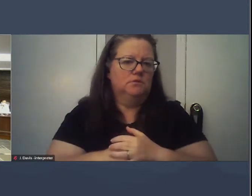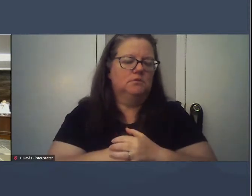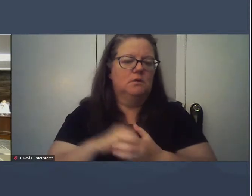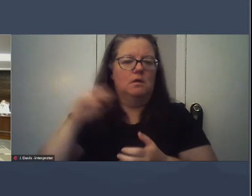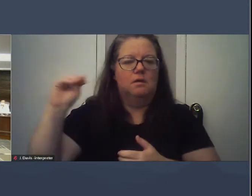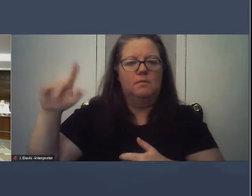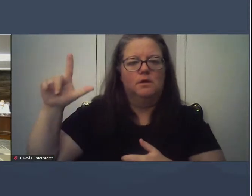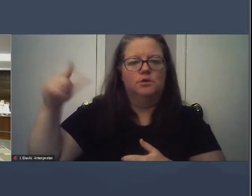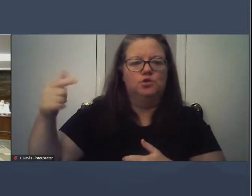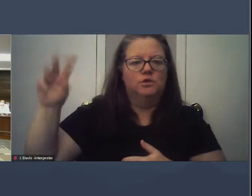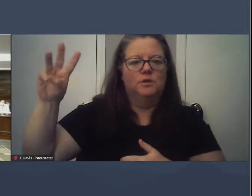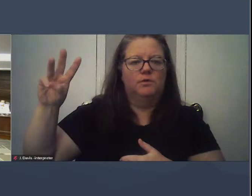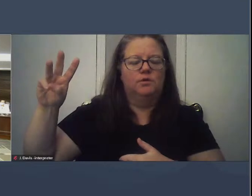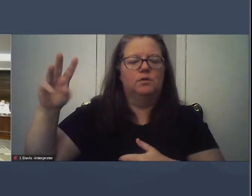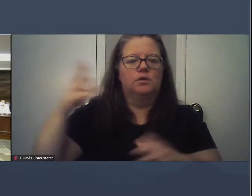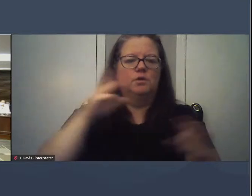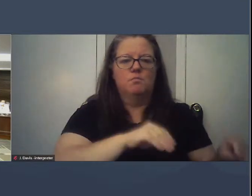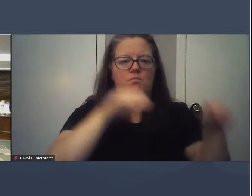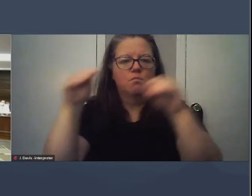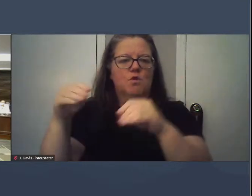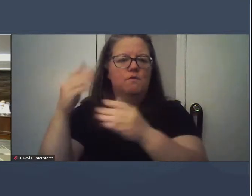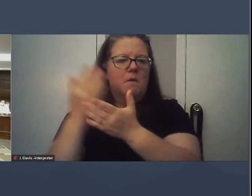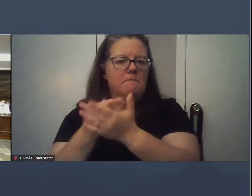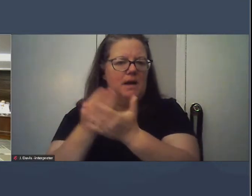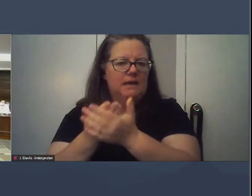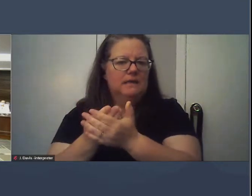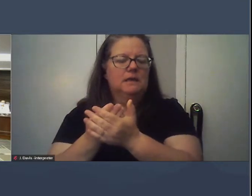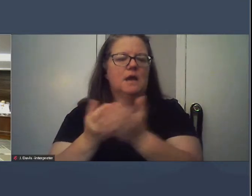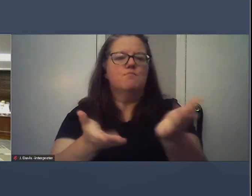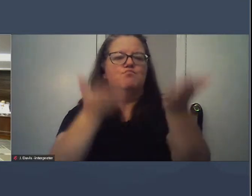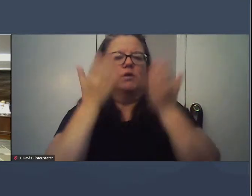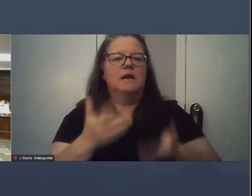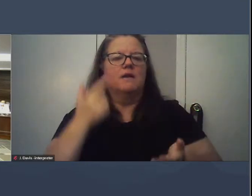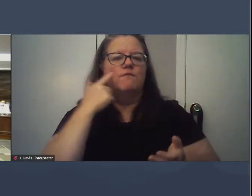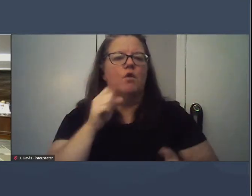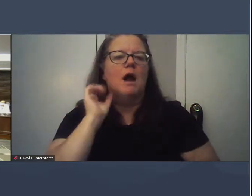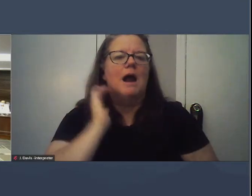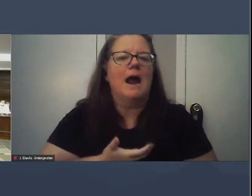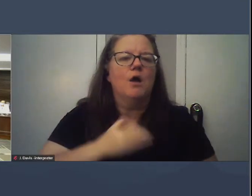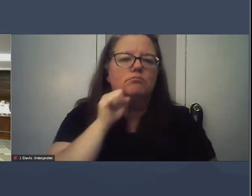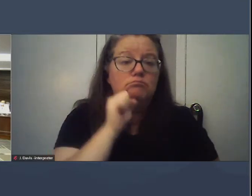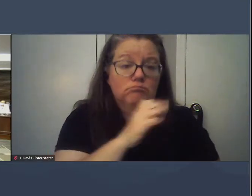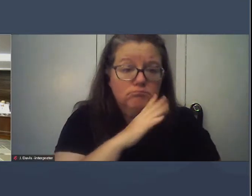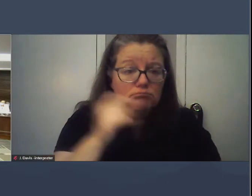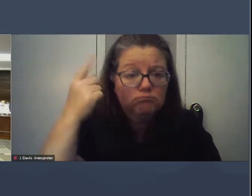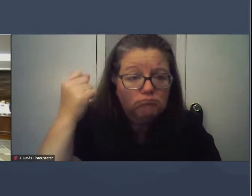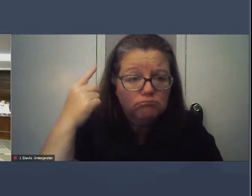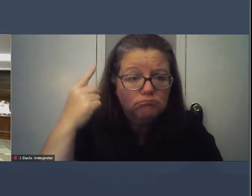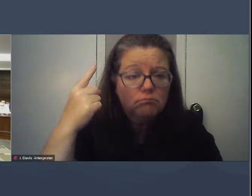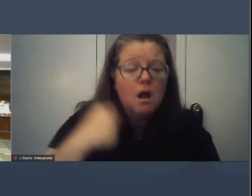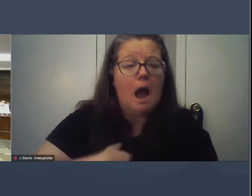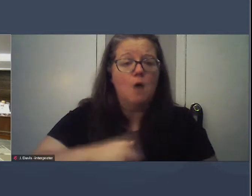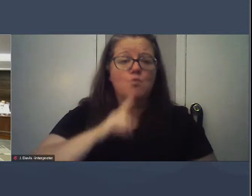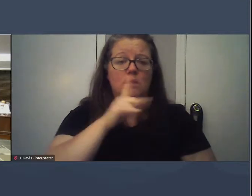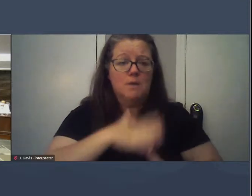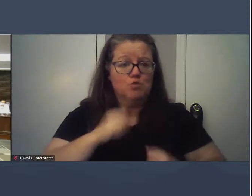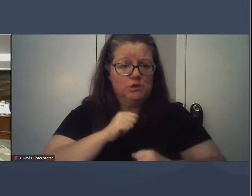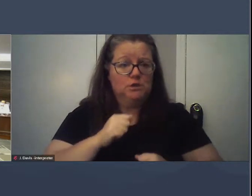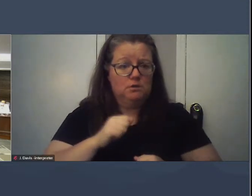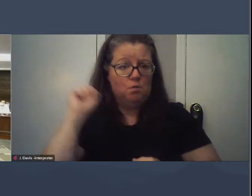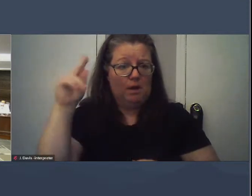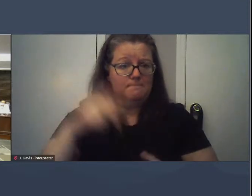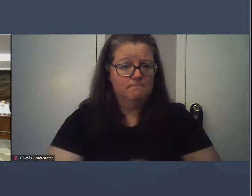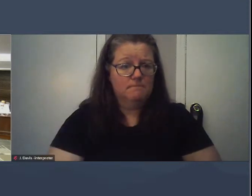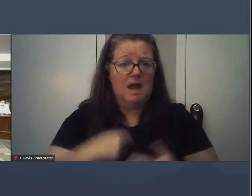water, y'all move some around. Bring some here for our elderly, you understand? And I would appreciate that, okay? Right. I'm